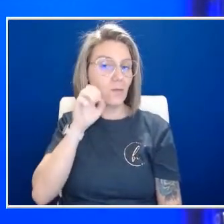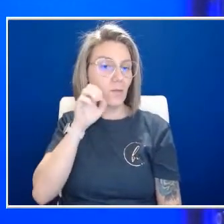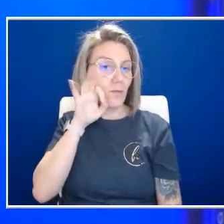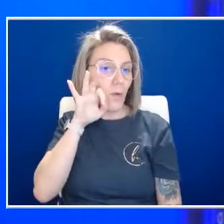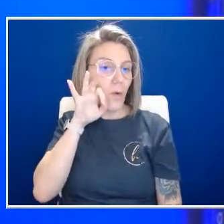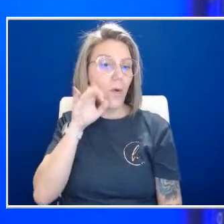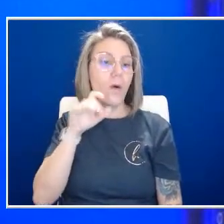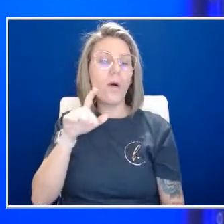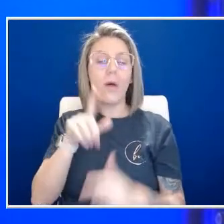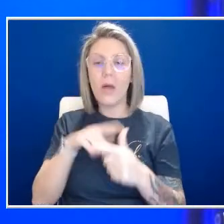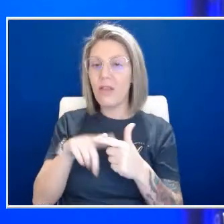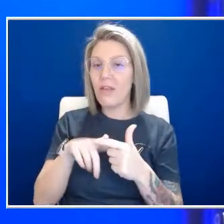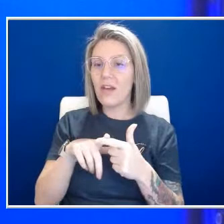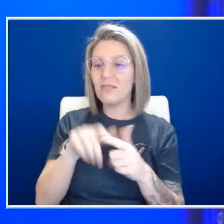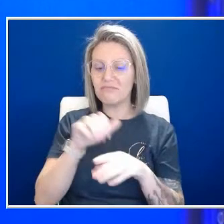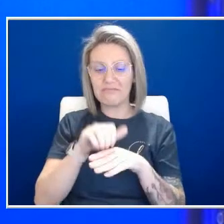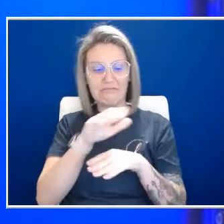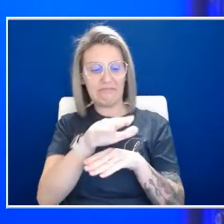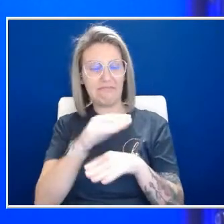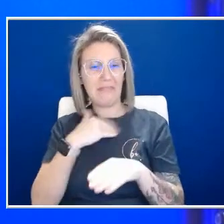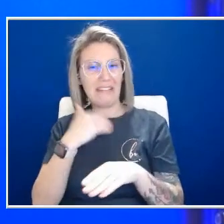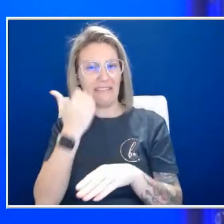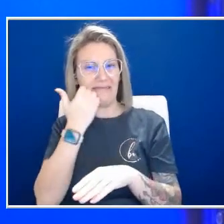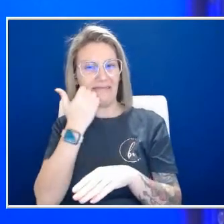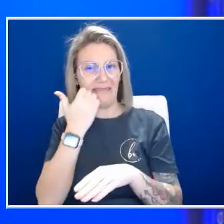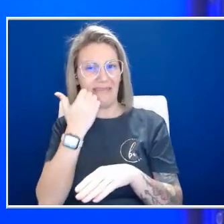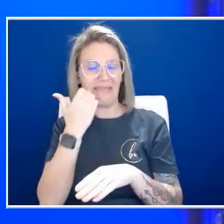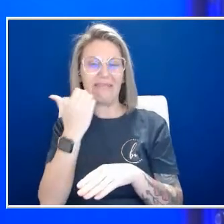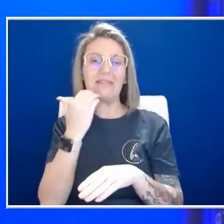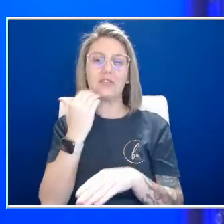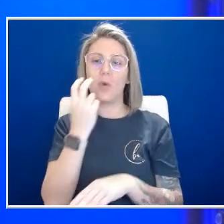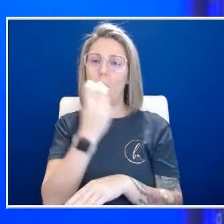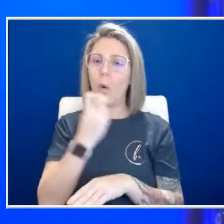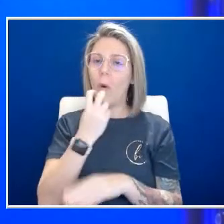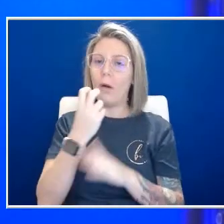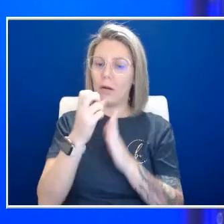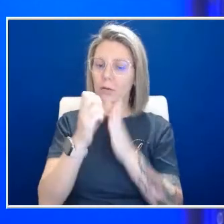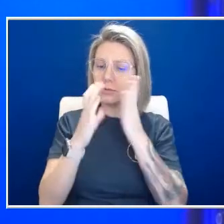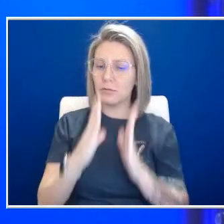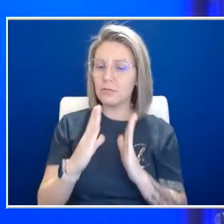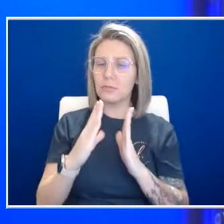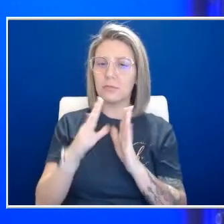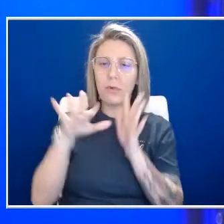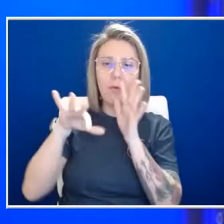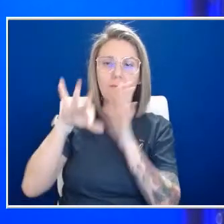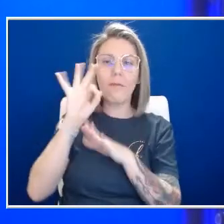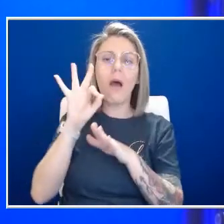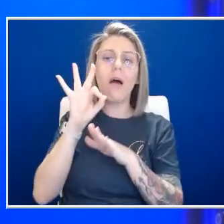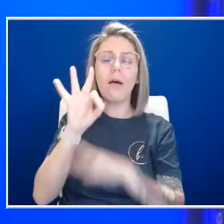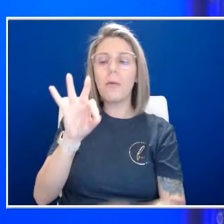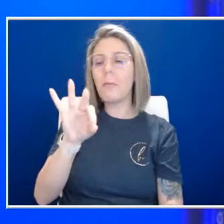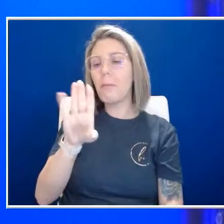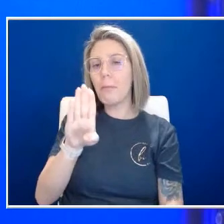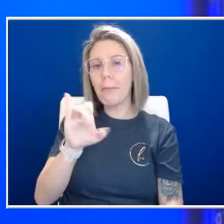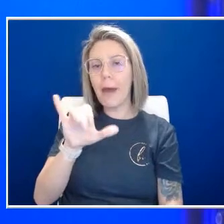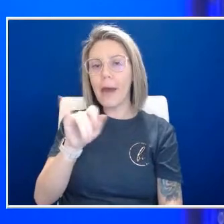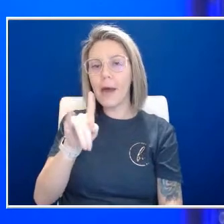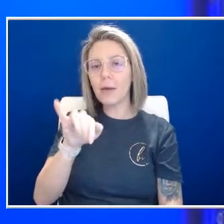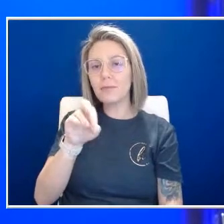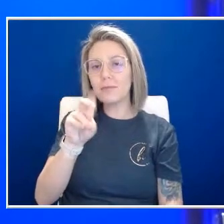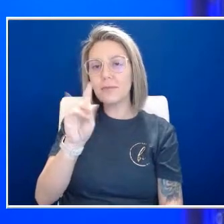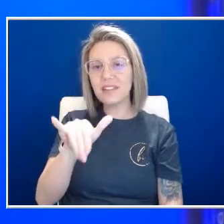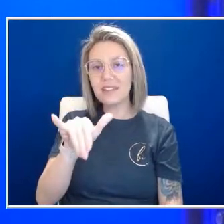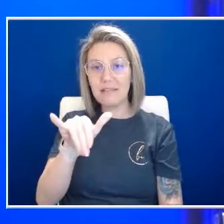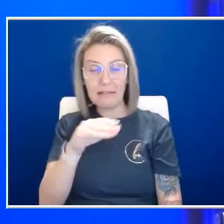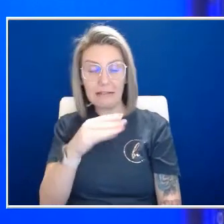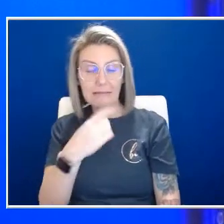an oral surgeon. He did a biopsy and said there was no cancer. And then in early